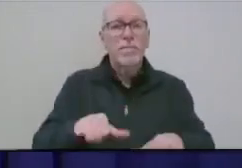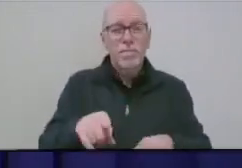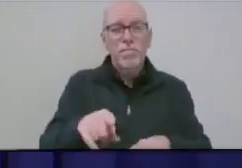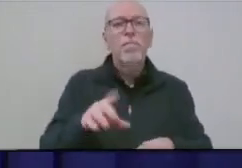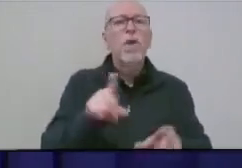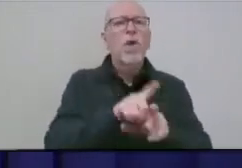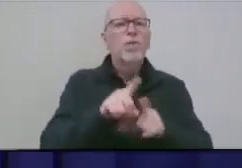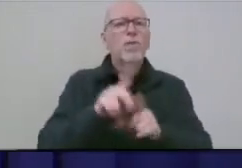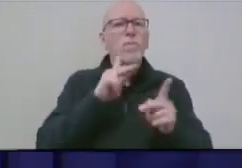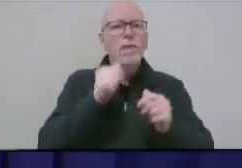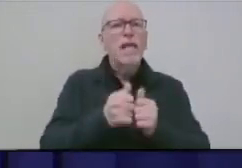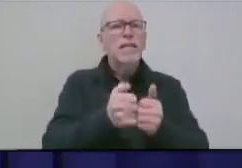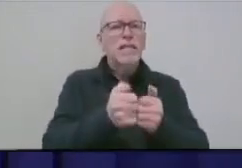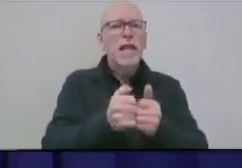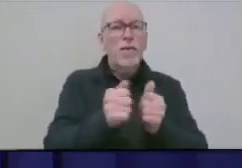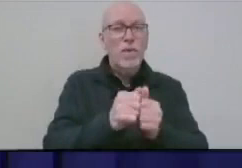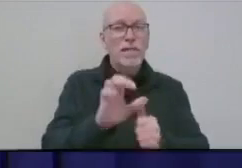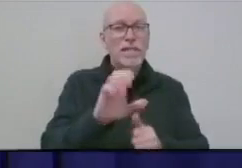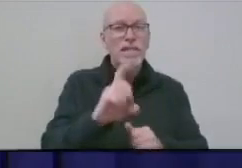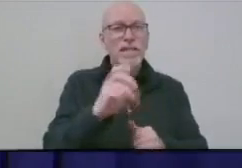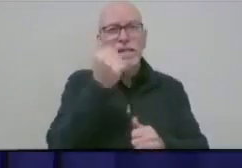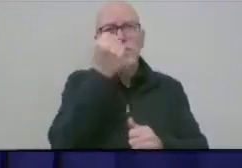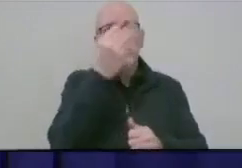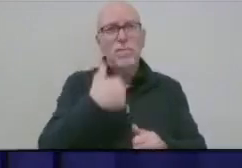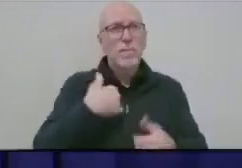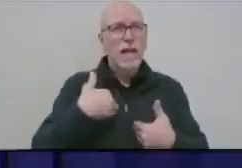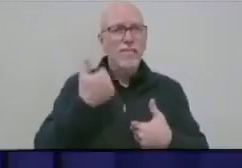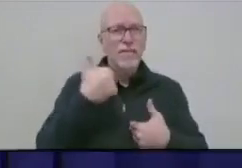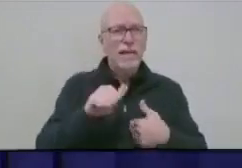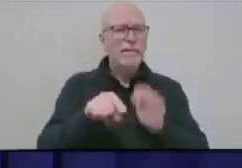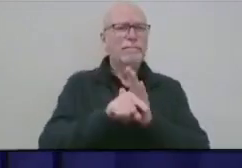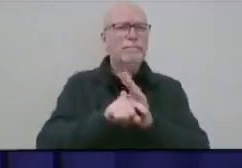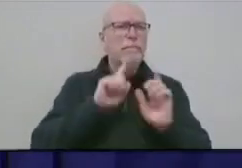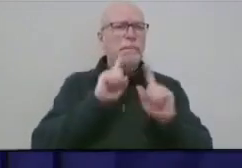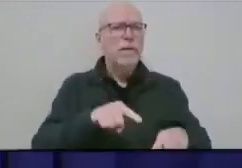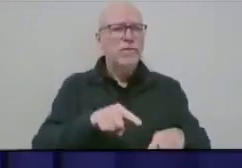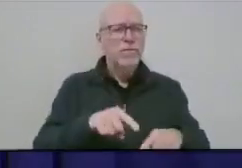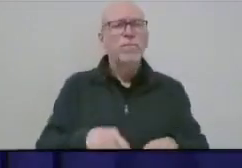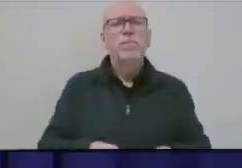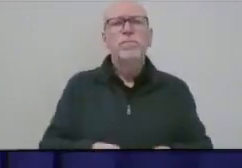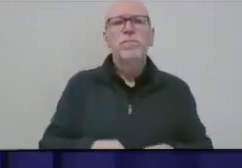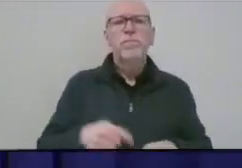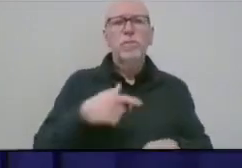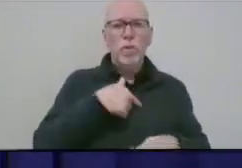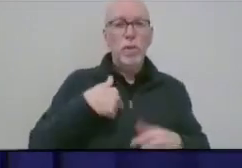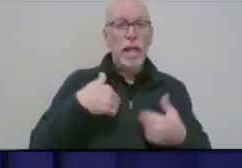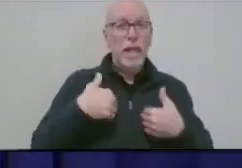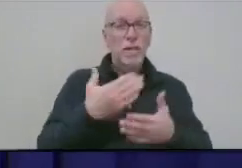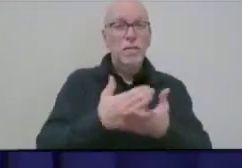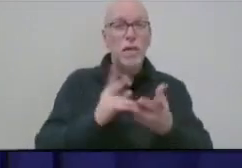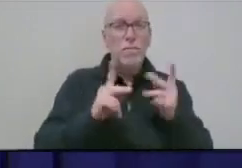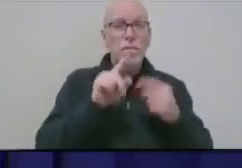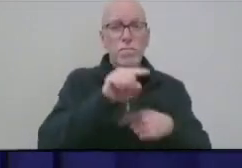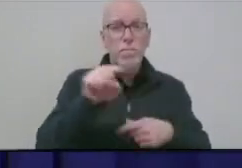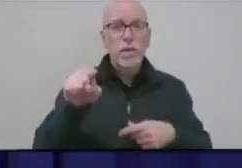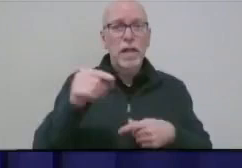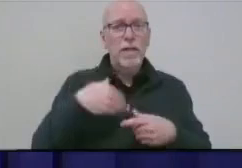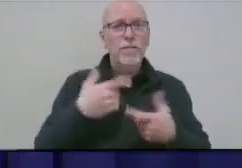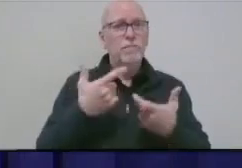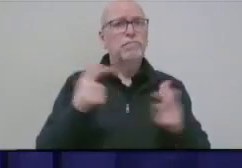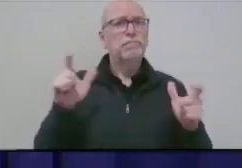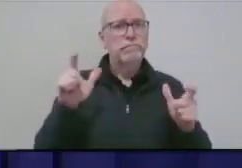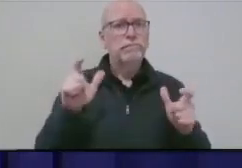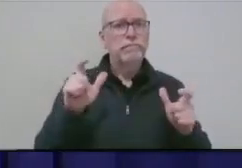text back and forth with the CDC and report their adverse reactions. We have had individuals that have had major anaphylaxis.